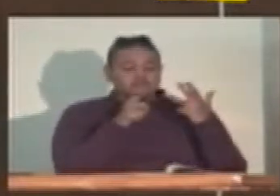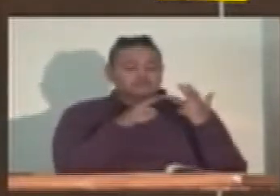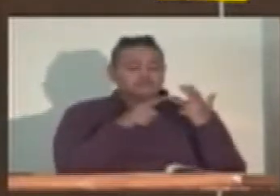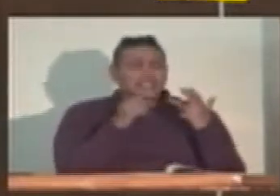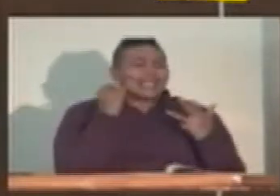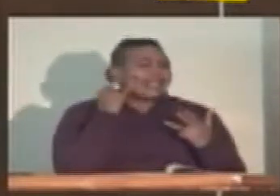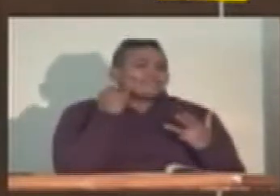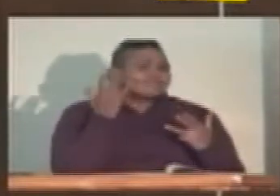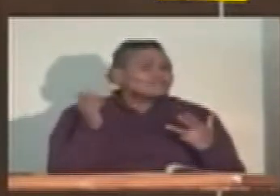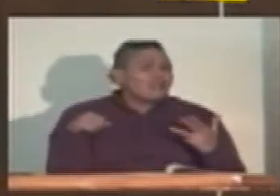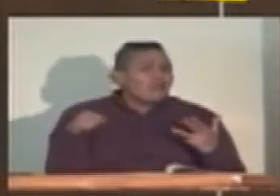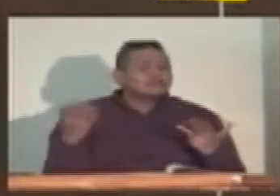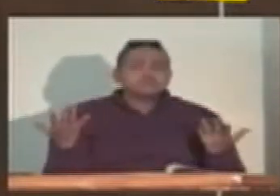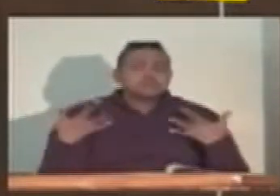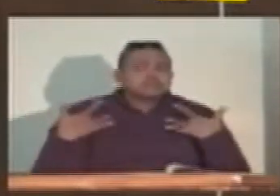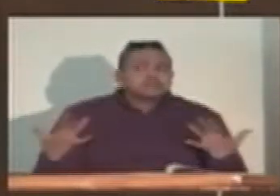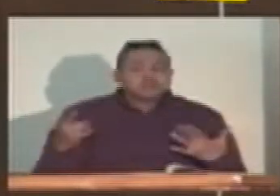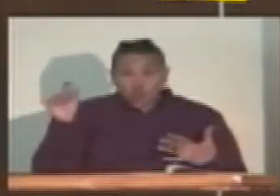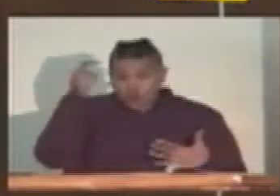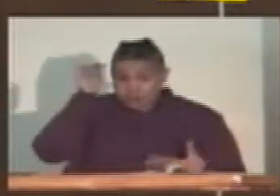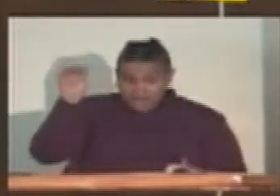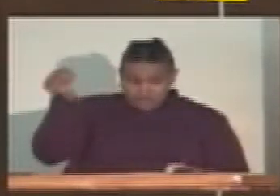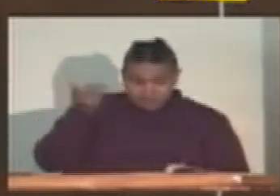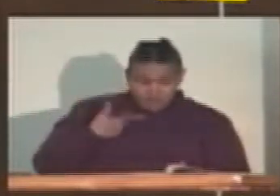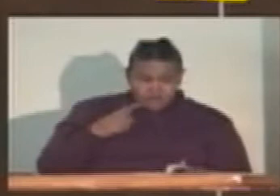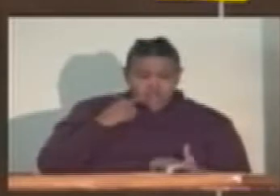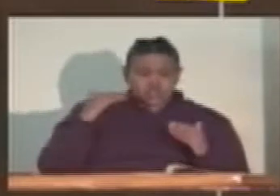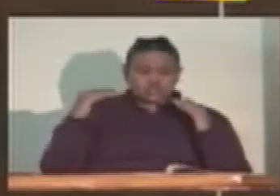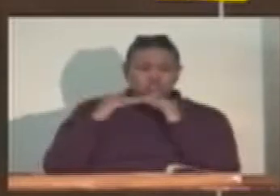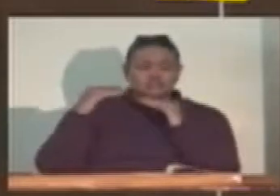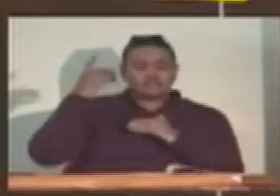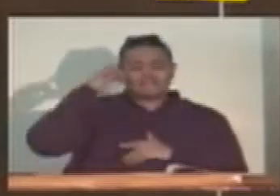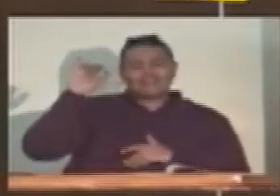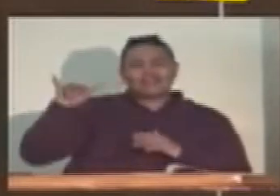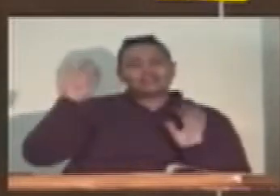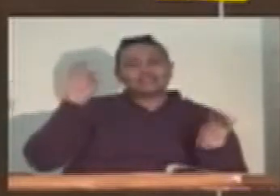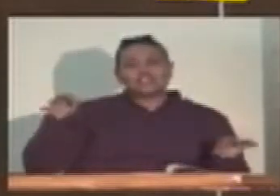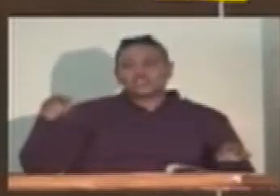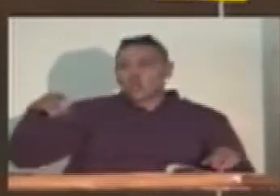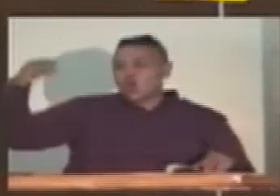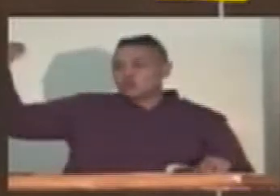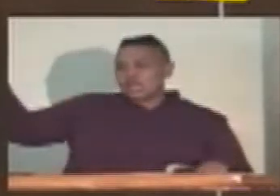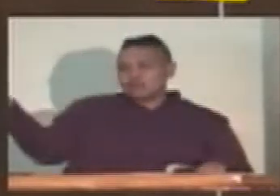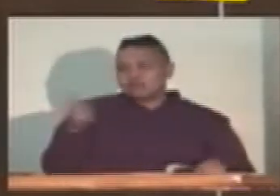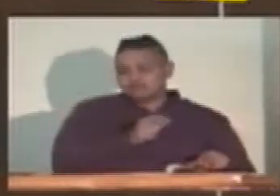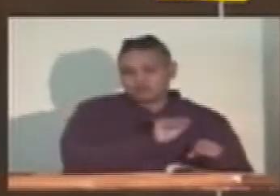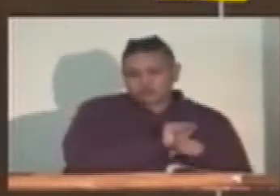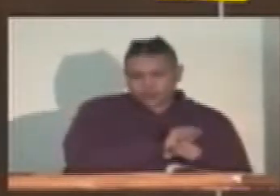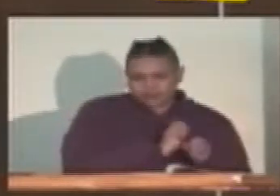so, can the government provide the justification for this decision?